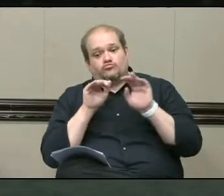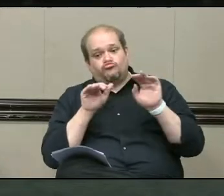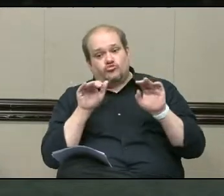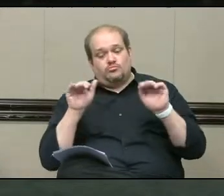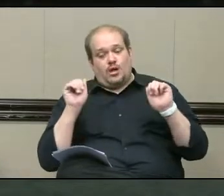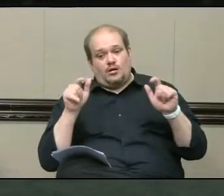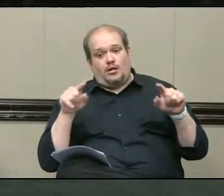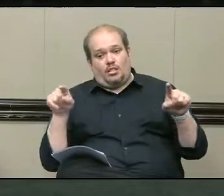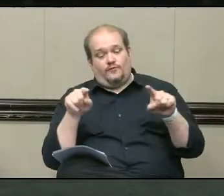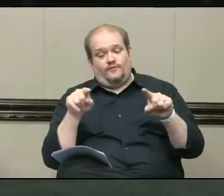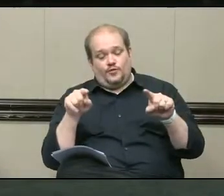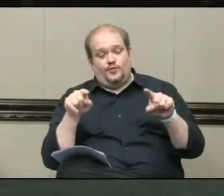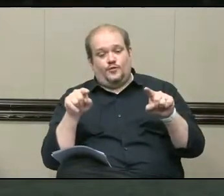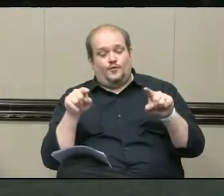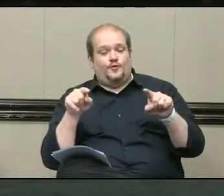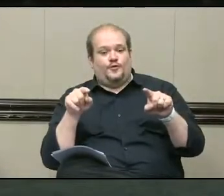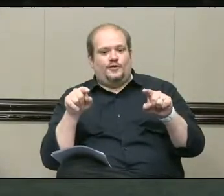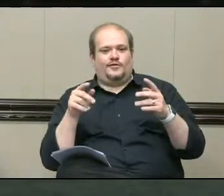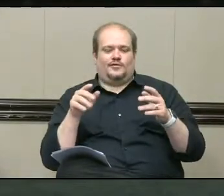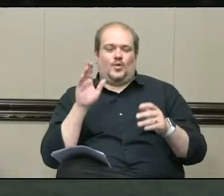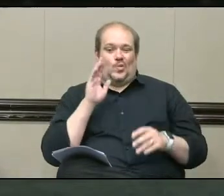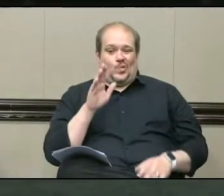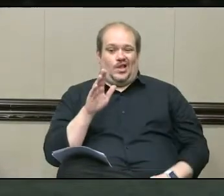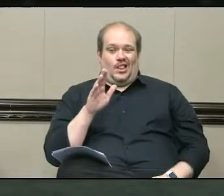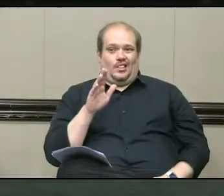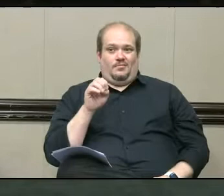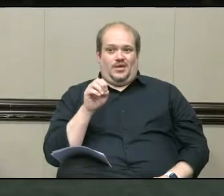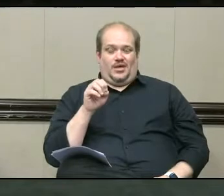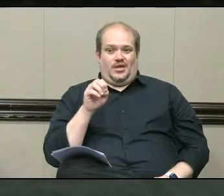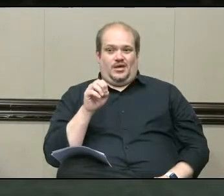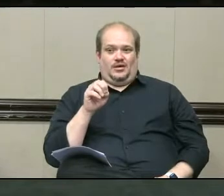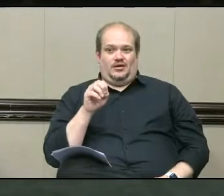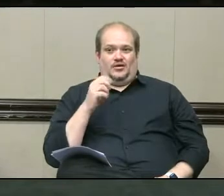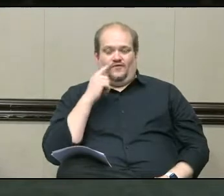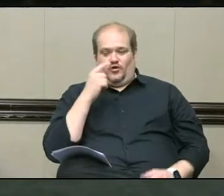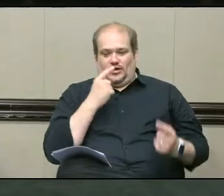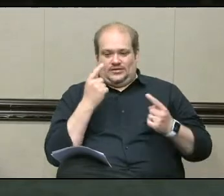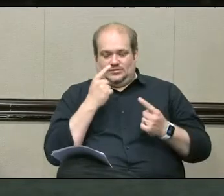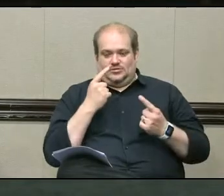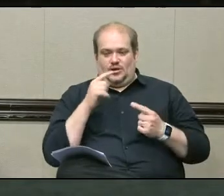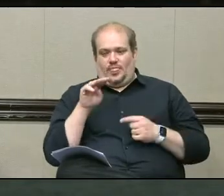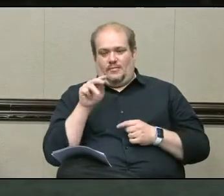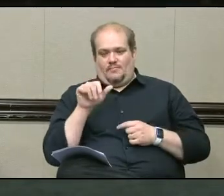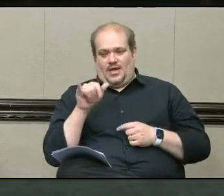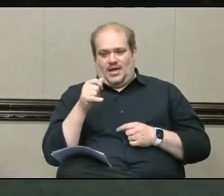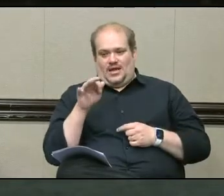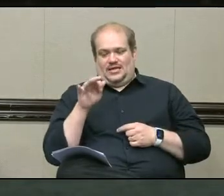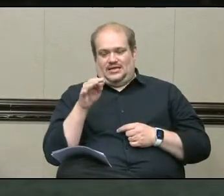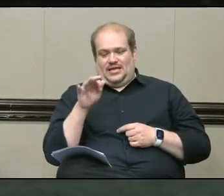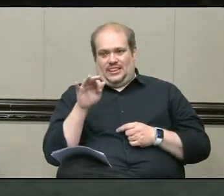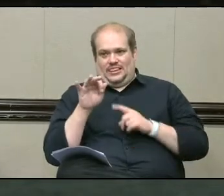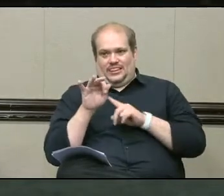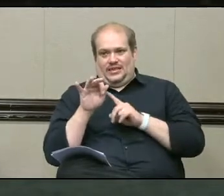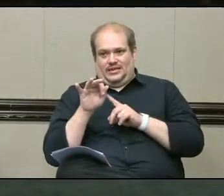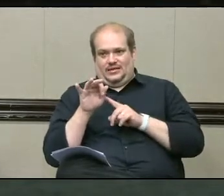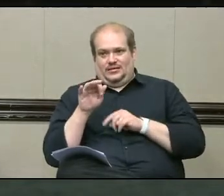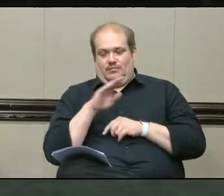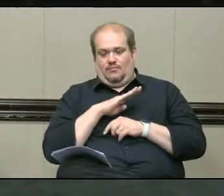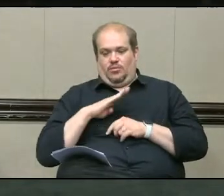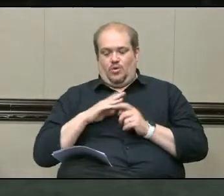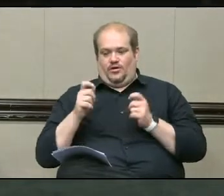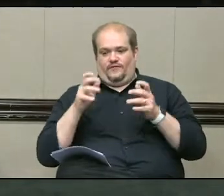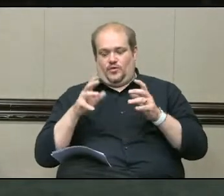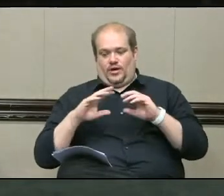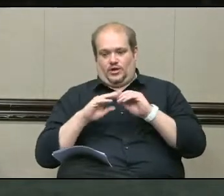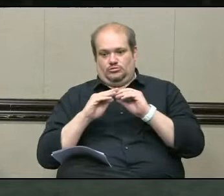everybody that it will be on for consideration on the May 19th Board of